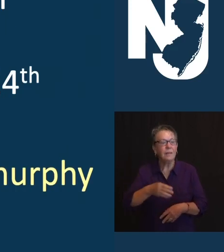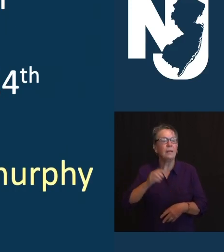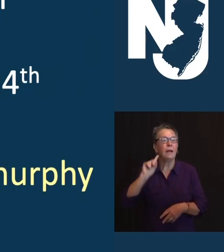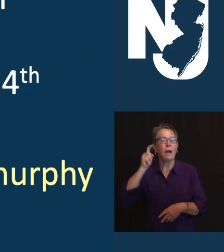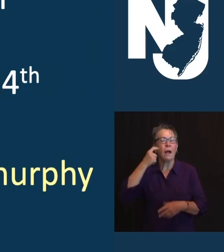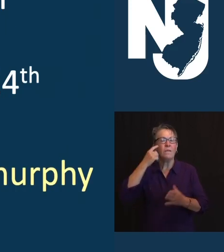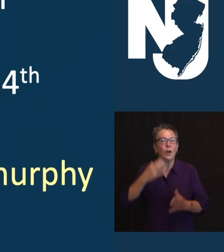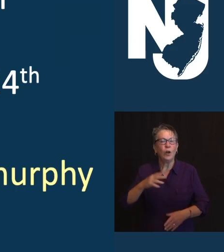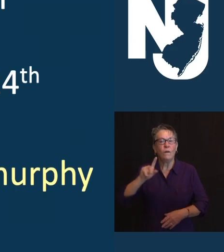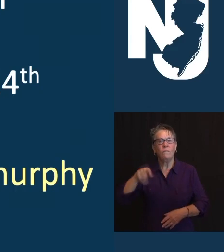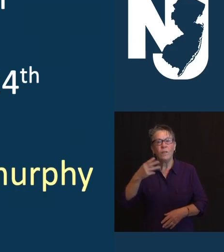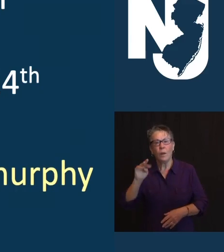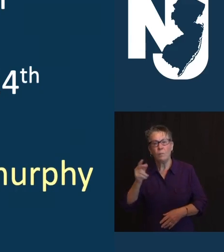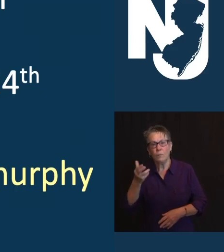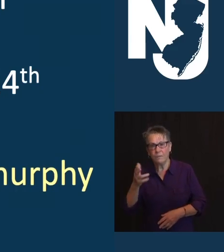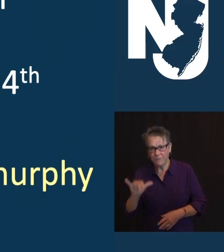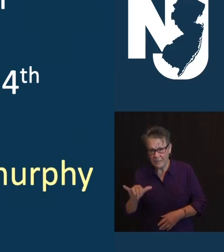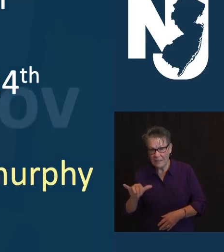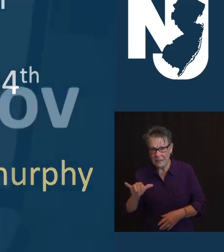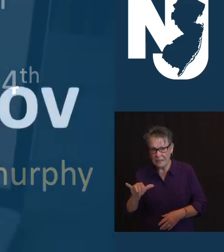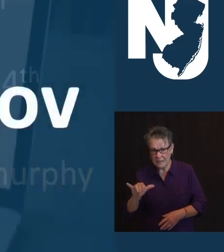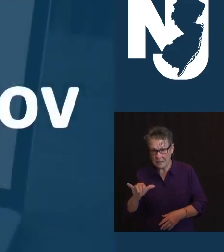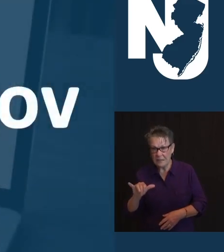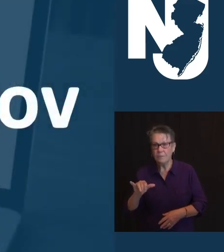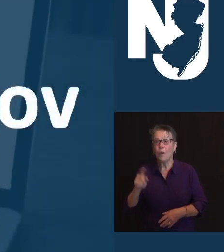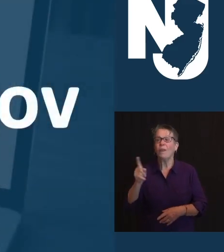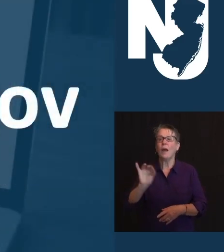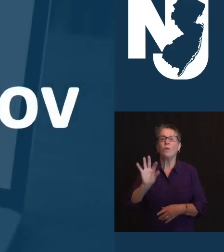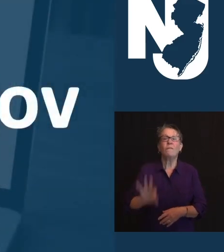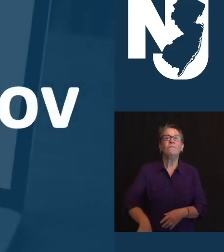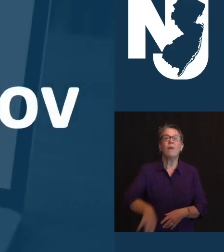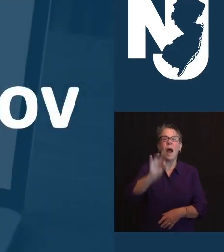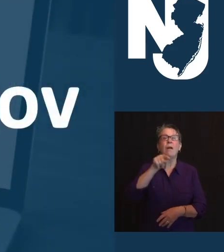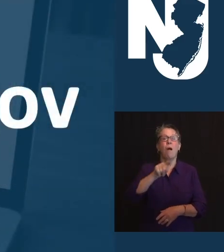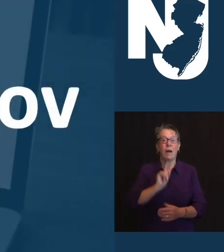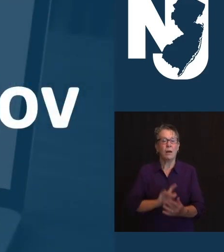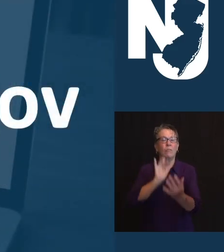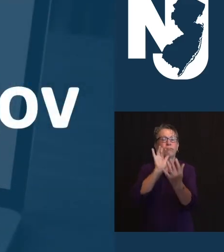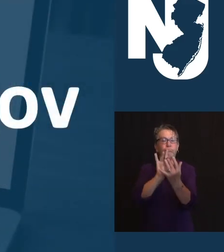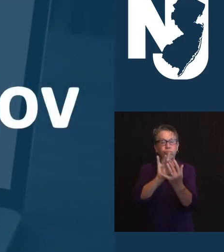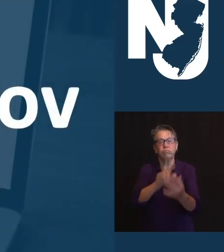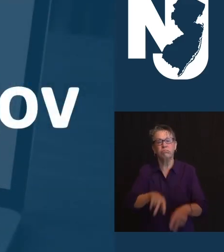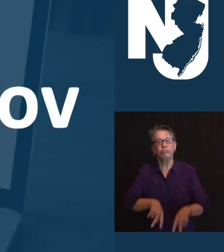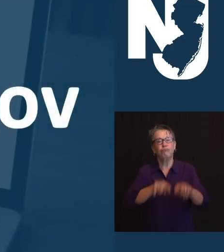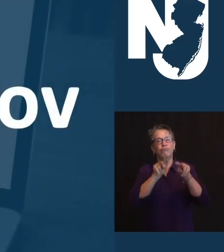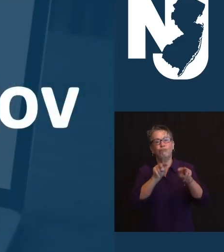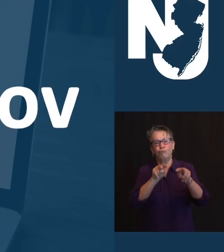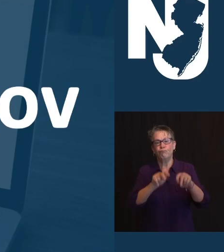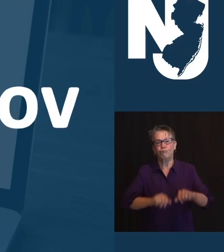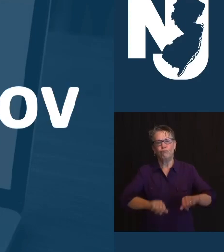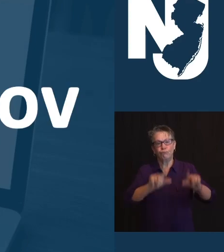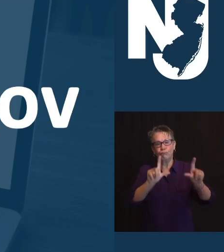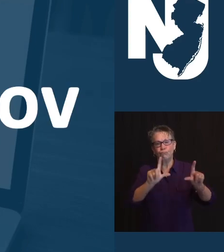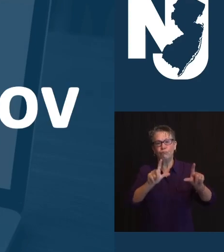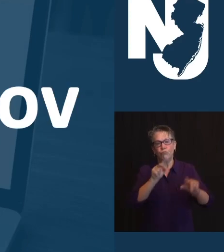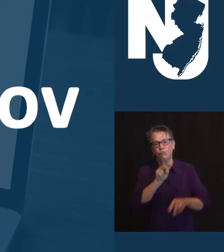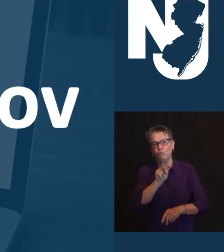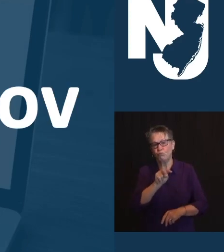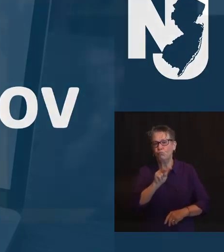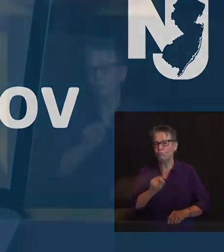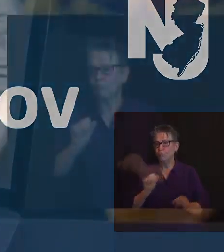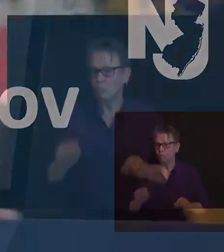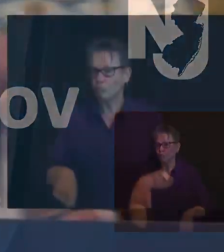facebook.com/Governor Phil Murphy. With that, please help me welcome the woman who needs no introduction, the Commissioner of the Department of Health, Judy